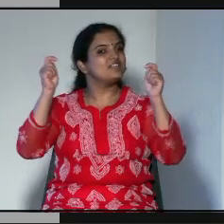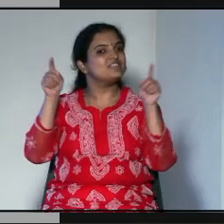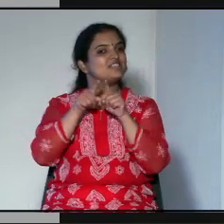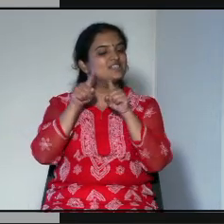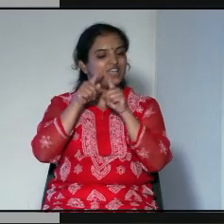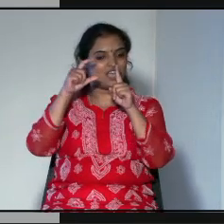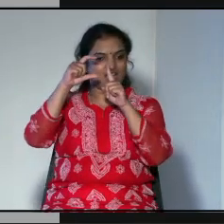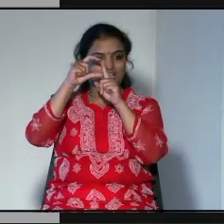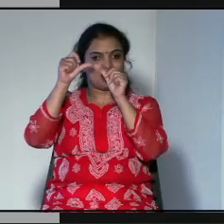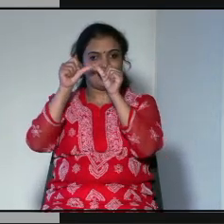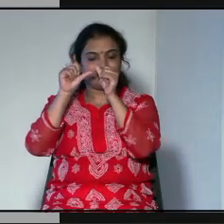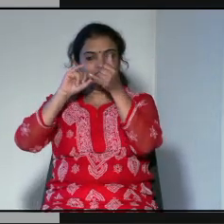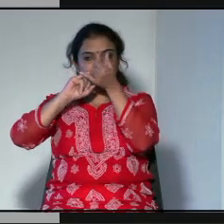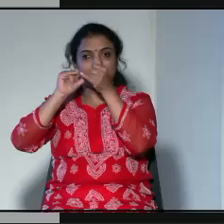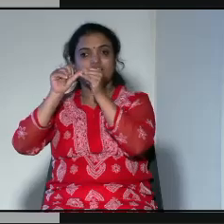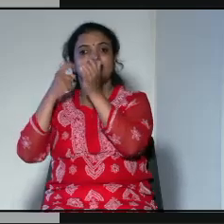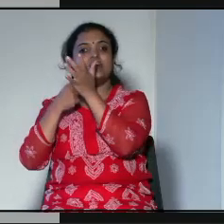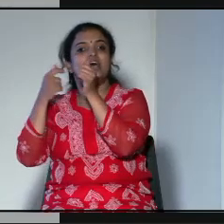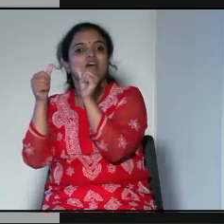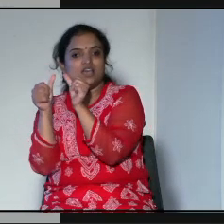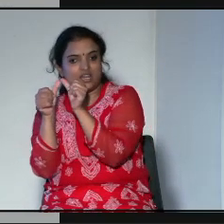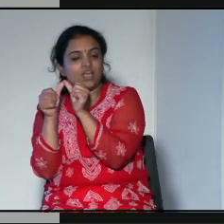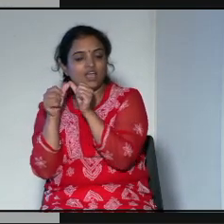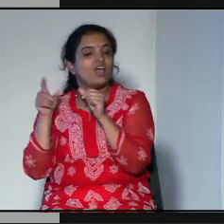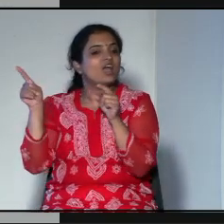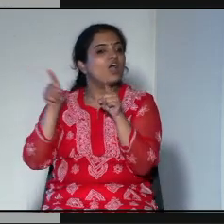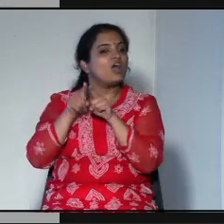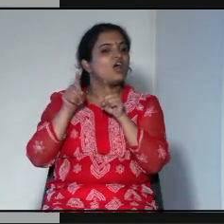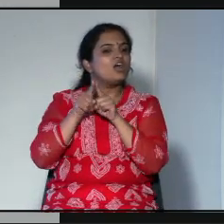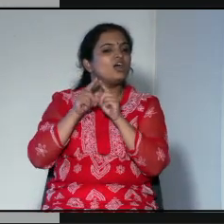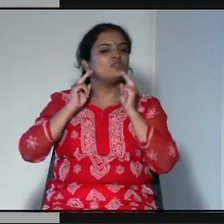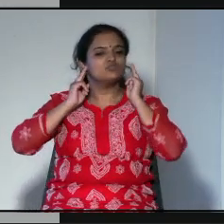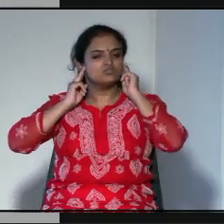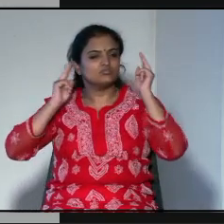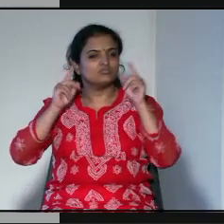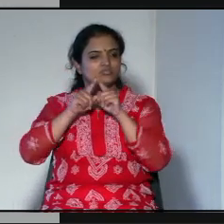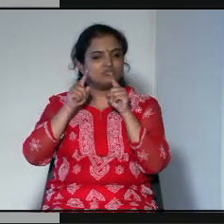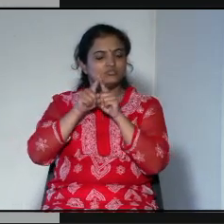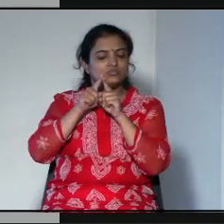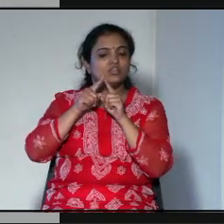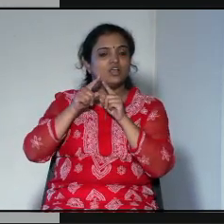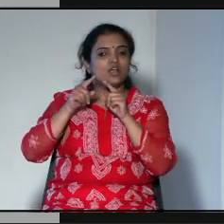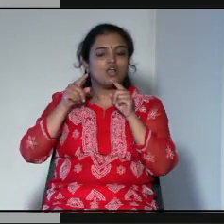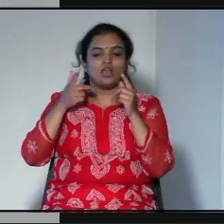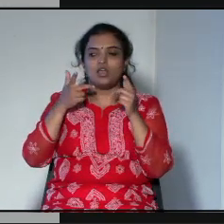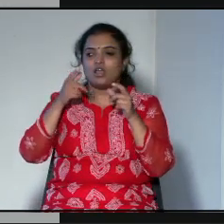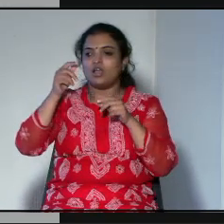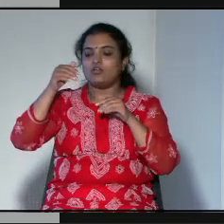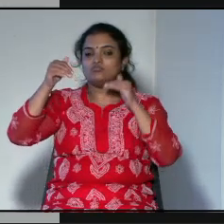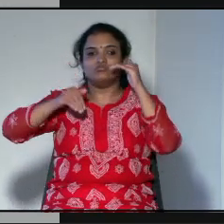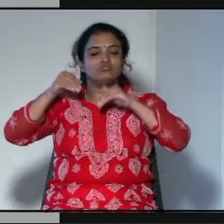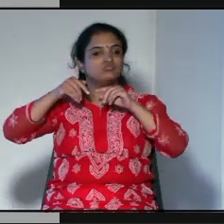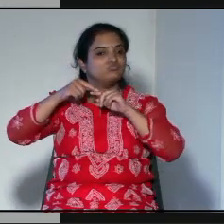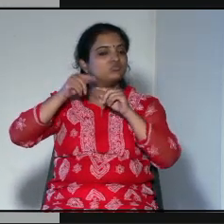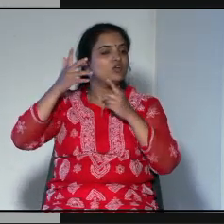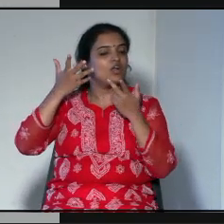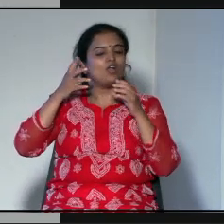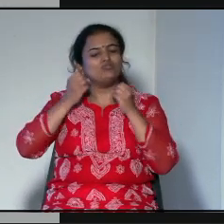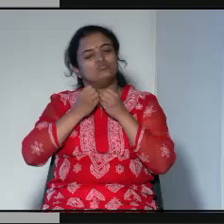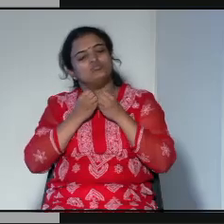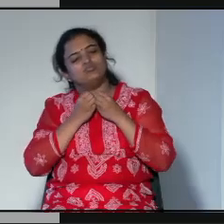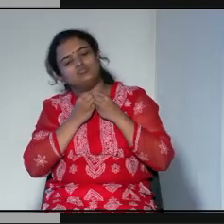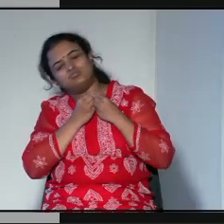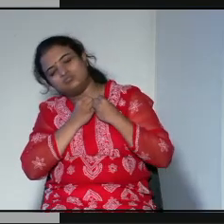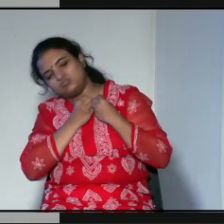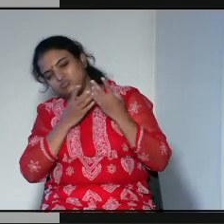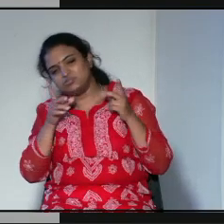the Dashahara Darbars of the former kings of Bastar, a politically charged ritual of royal